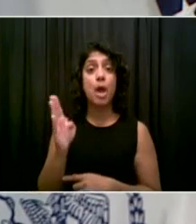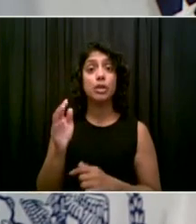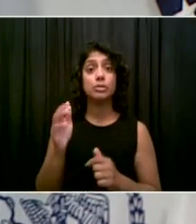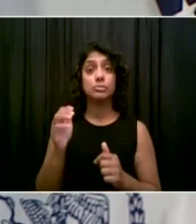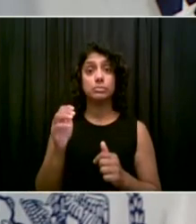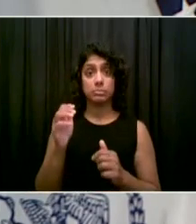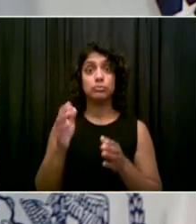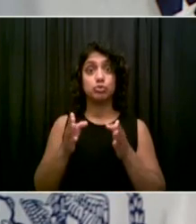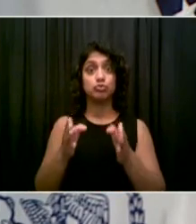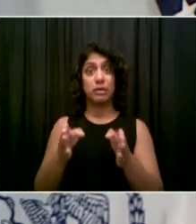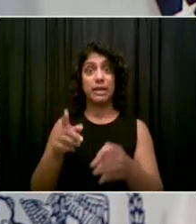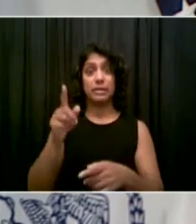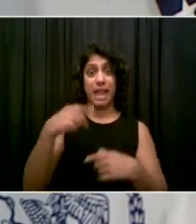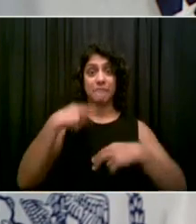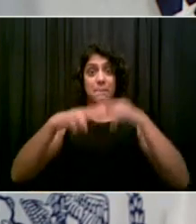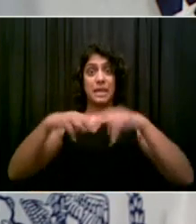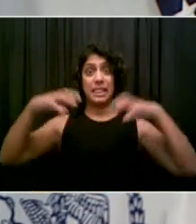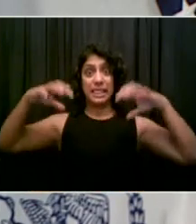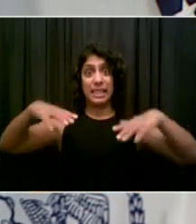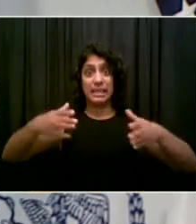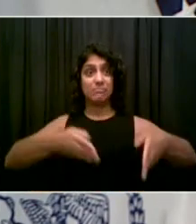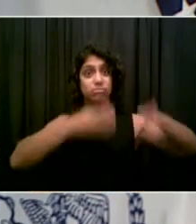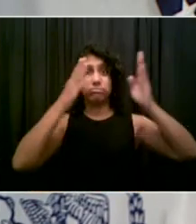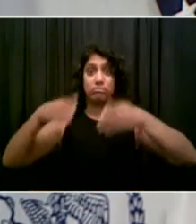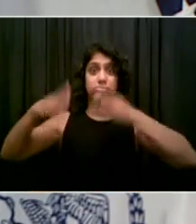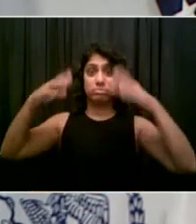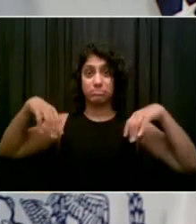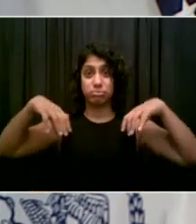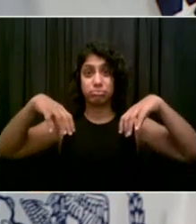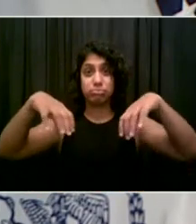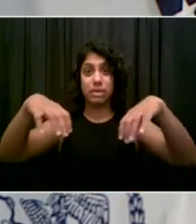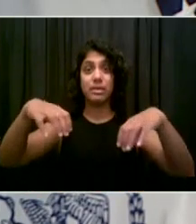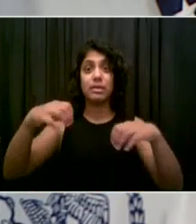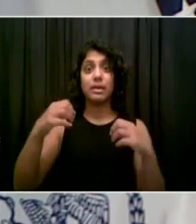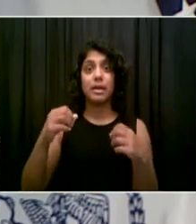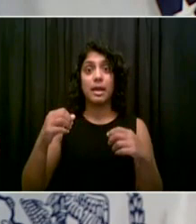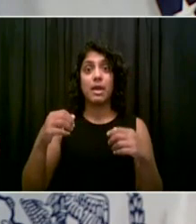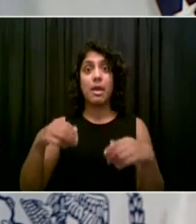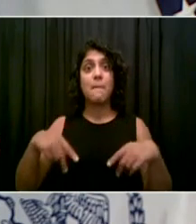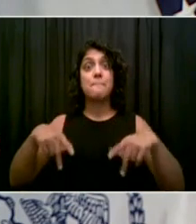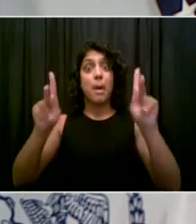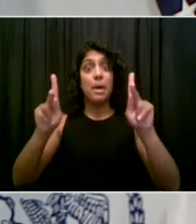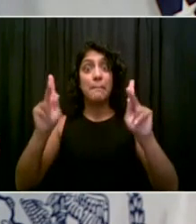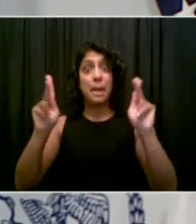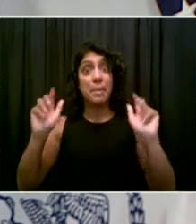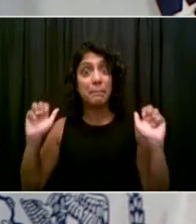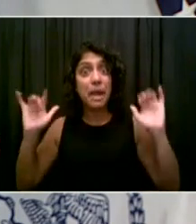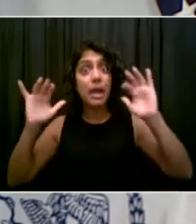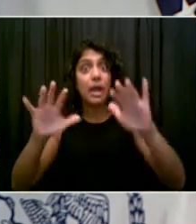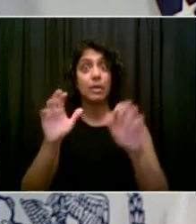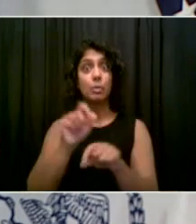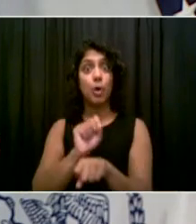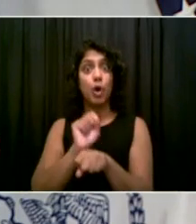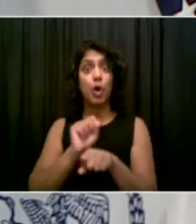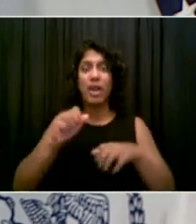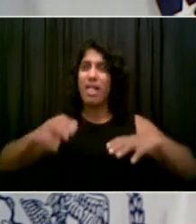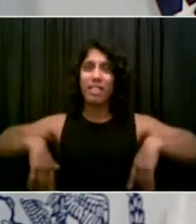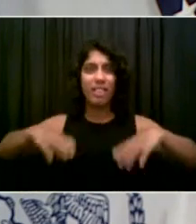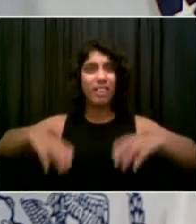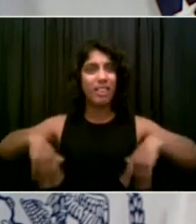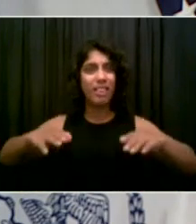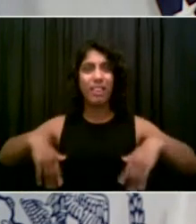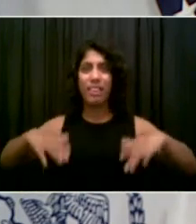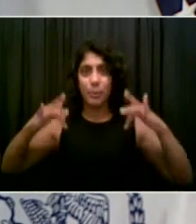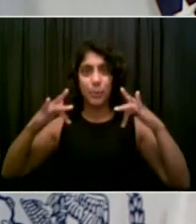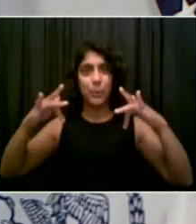to support their fellow New Yorkers. And the important thing was, we said this last year, you know, as soon as we could reopen the city, the first thing